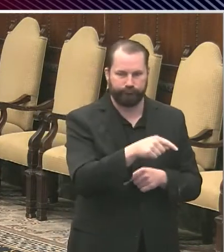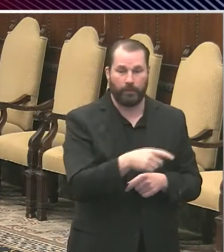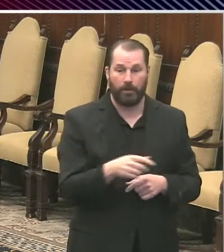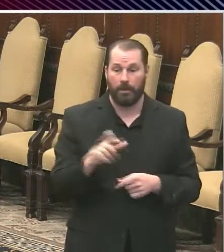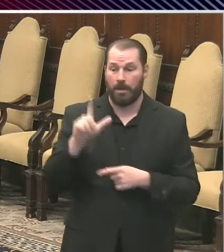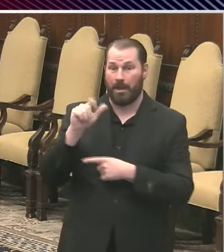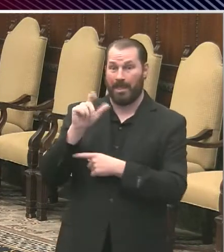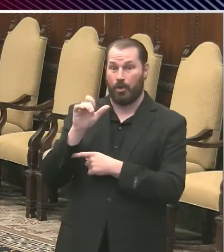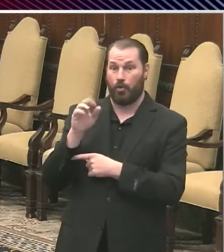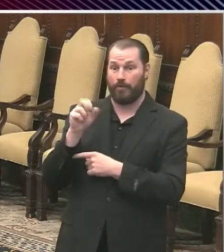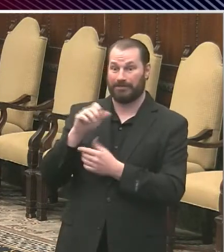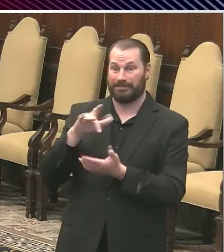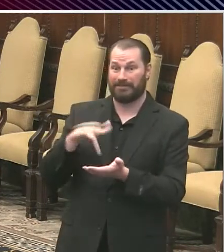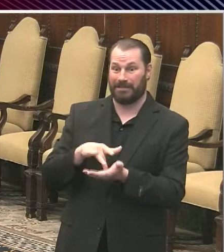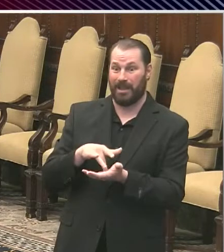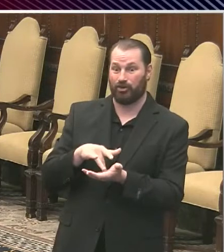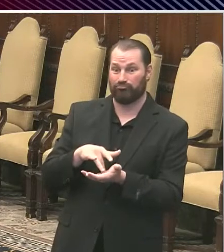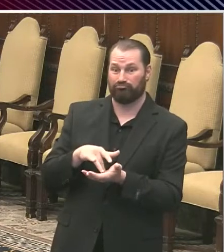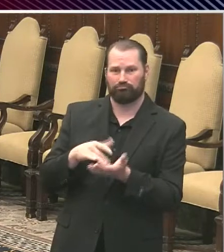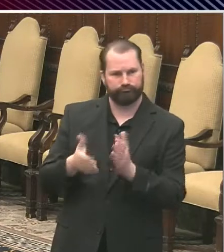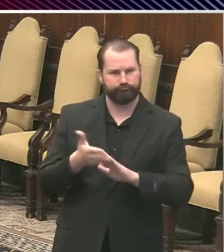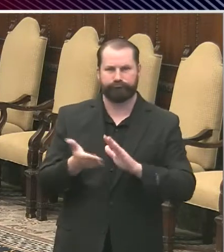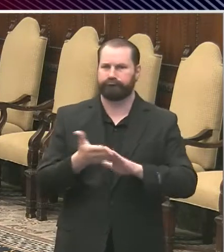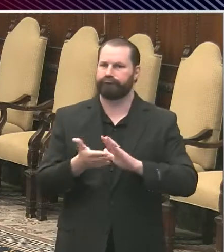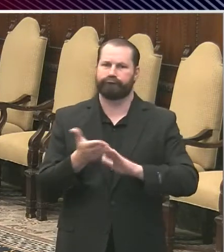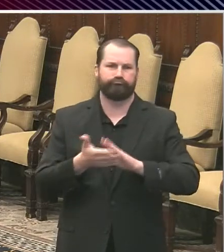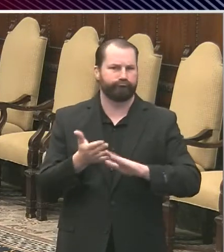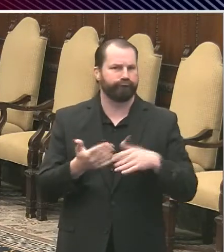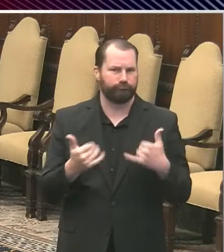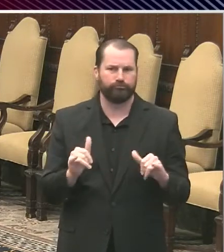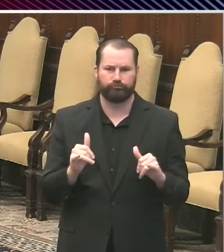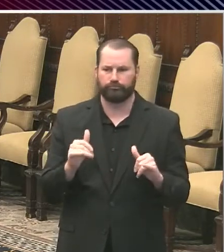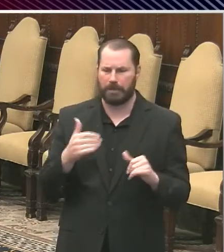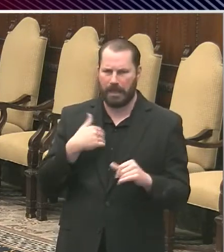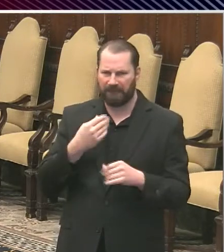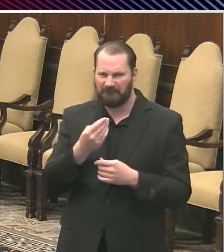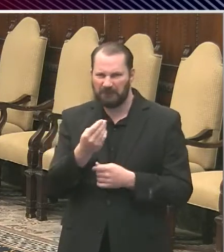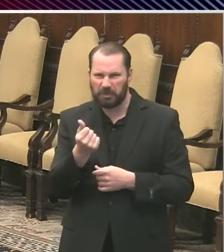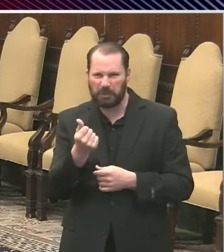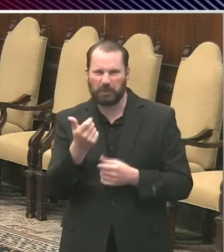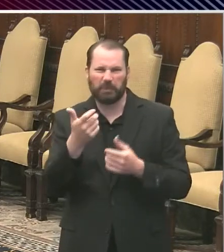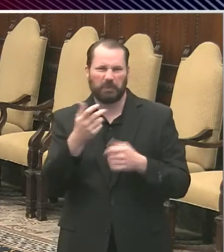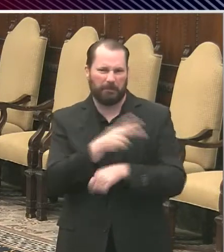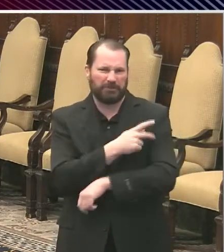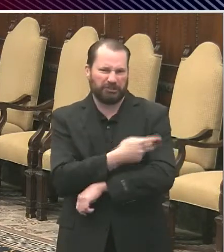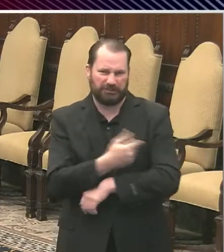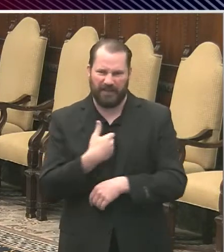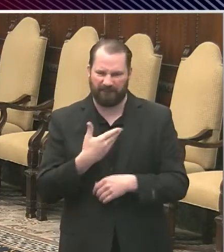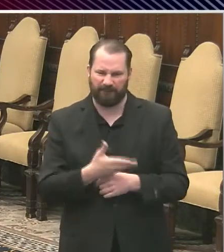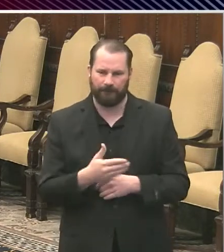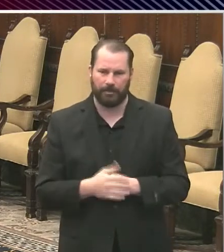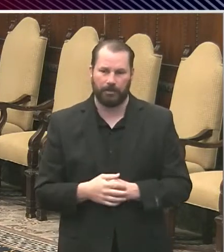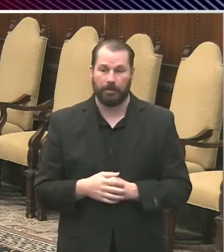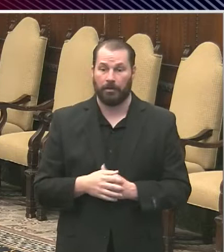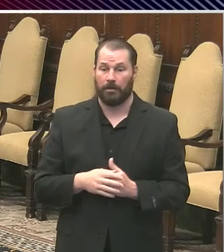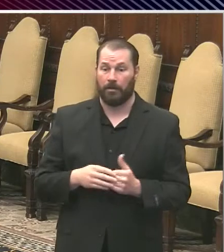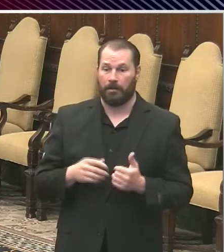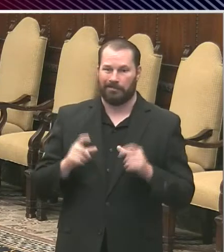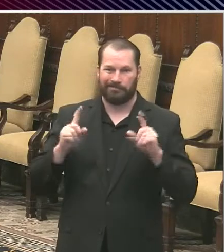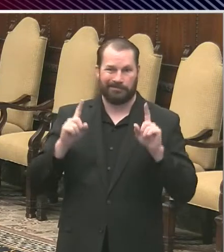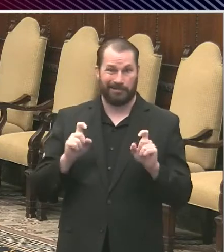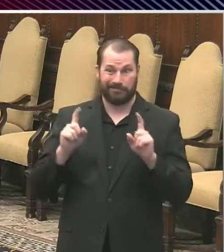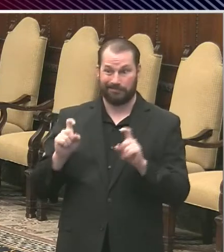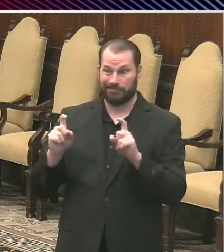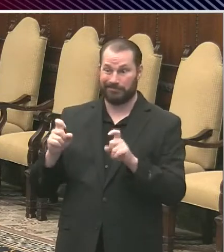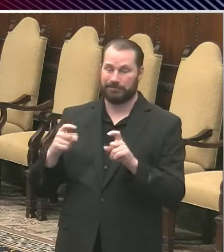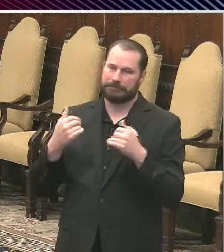need it. Now, on testing, we are still limited by the number of swabs we have to collect samples, by the laboratory capacity to run those